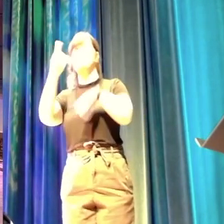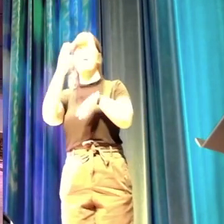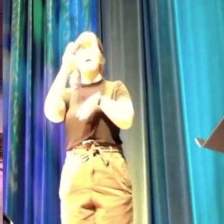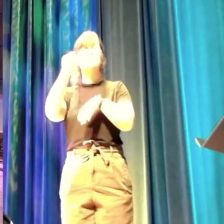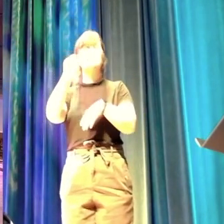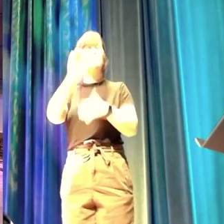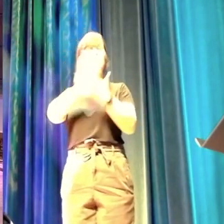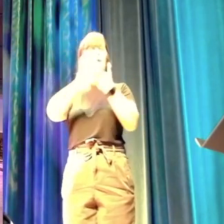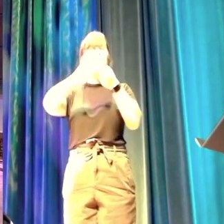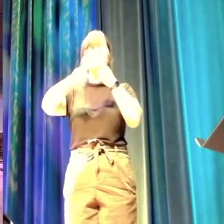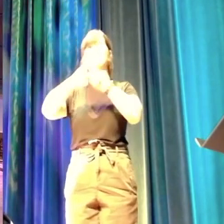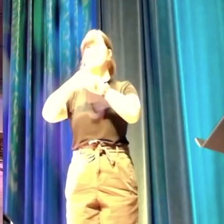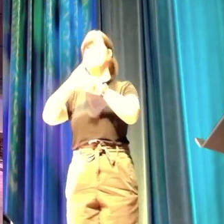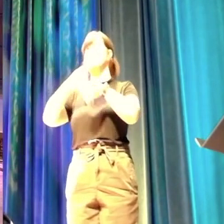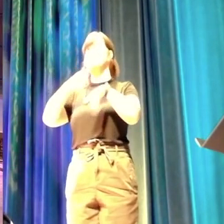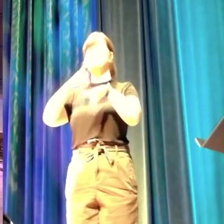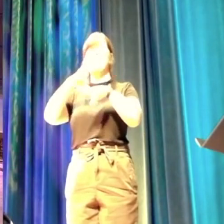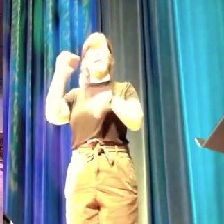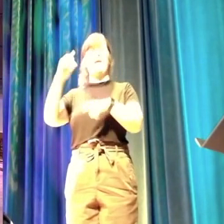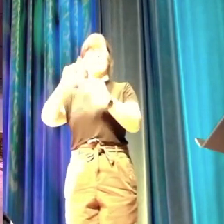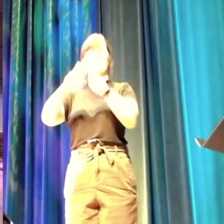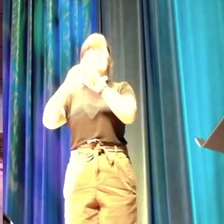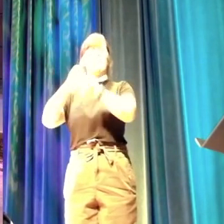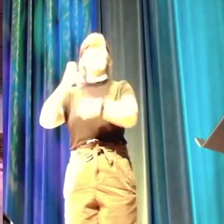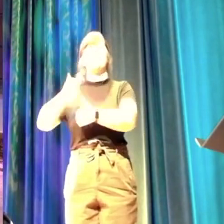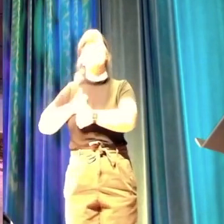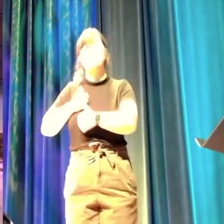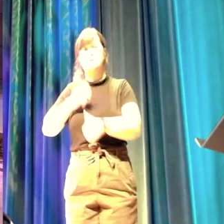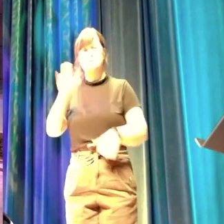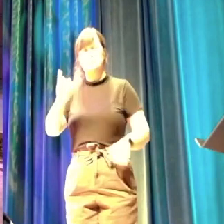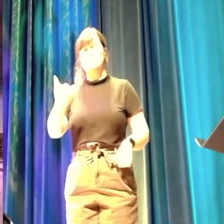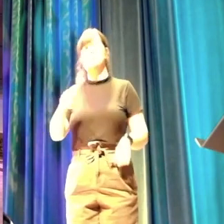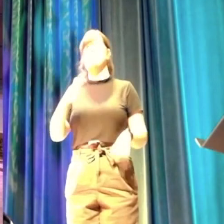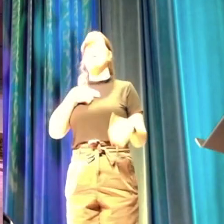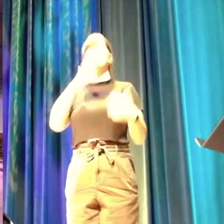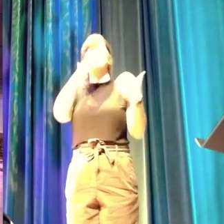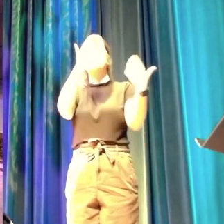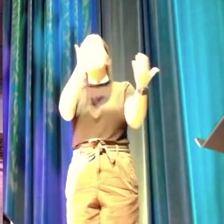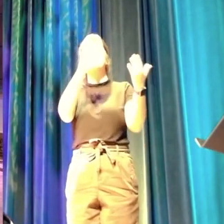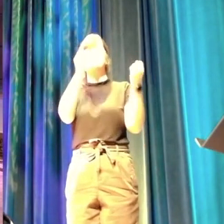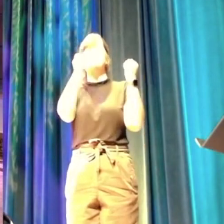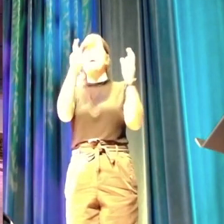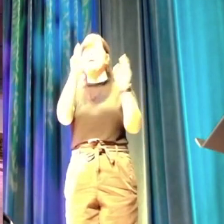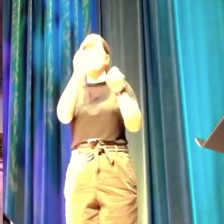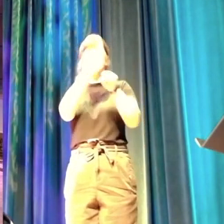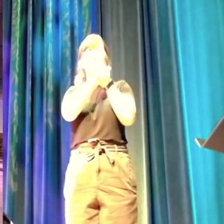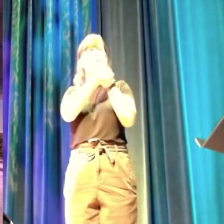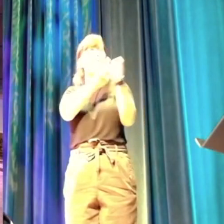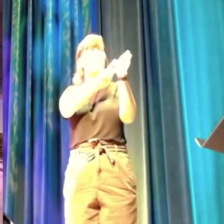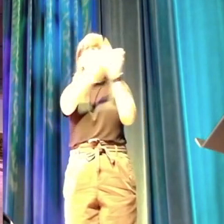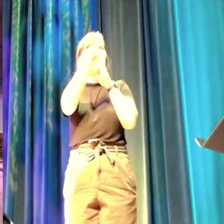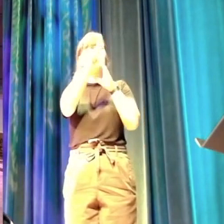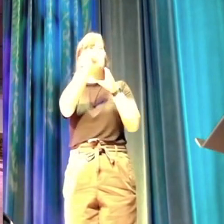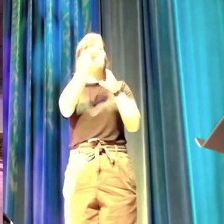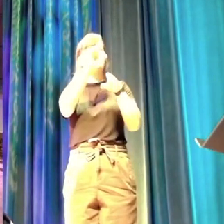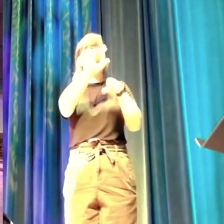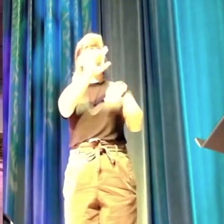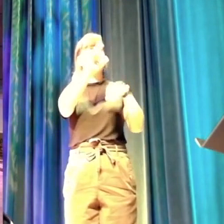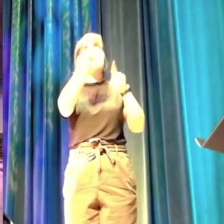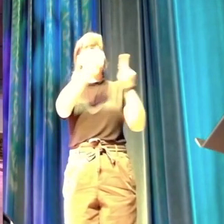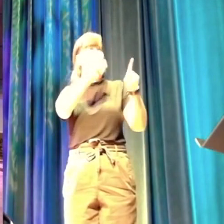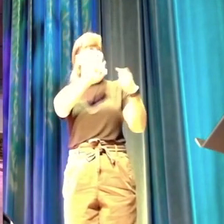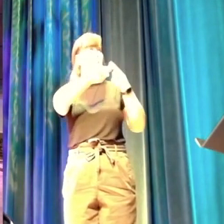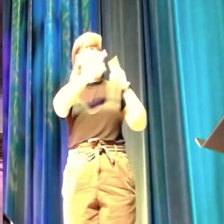and buddies from the United States Army. I am grateful for the many work and professional colleagues like John and Jane